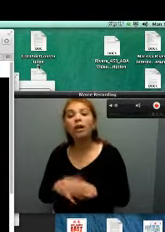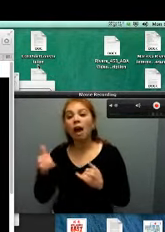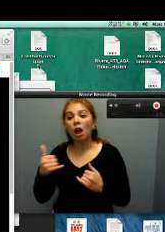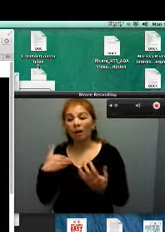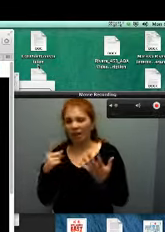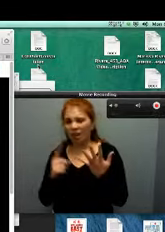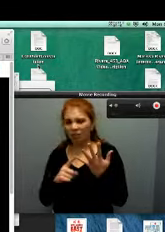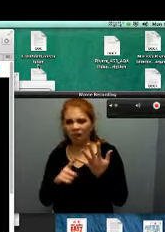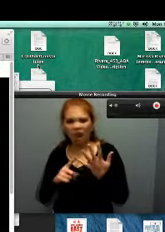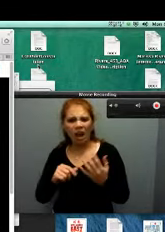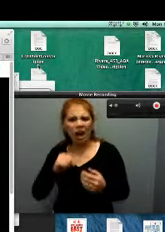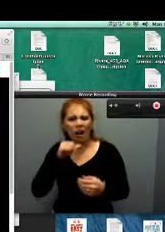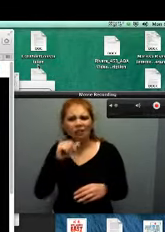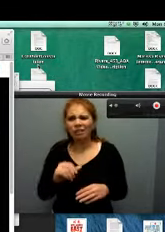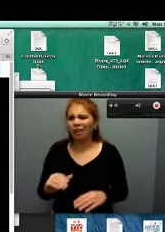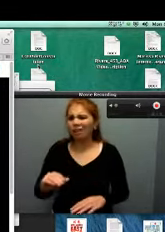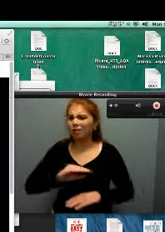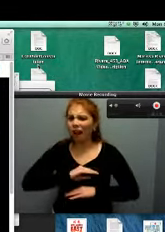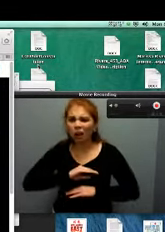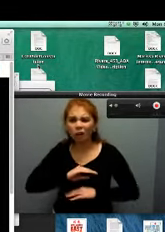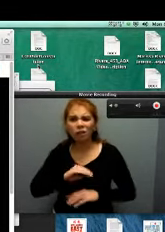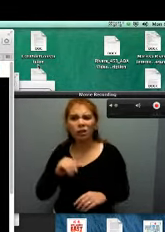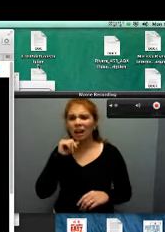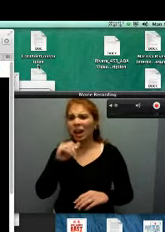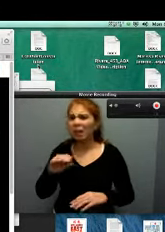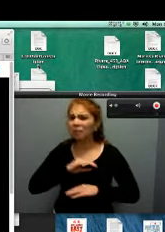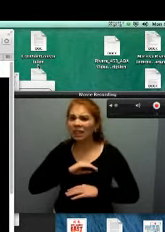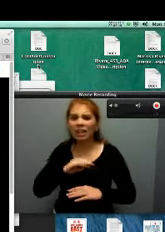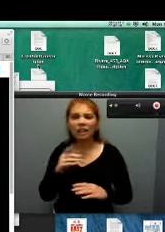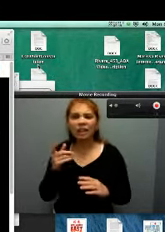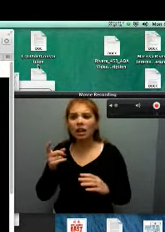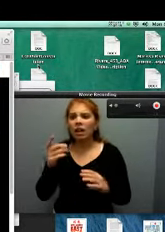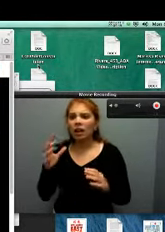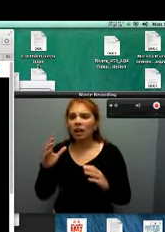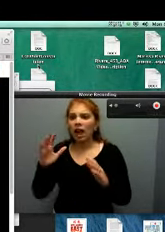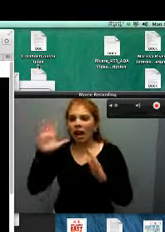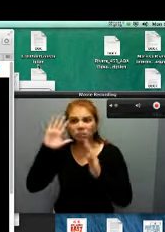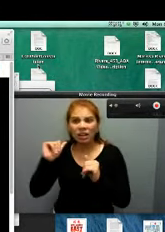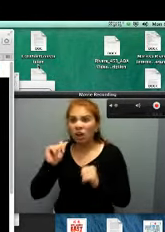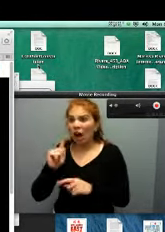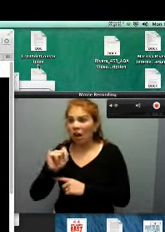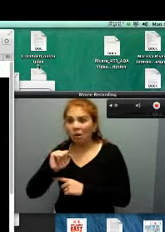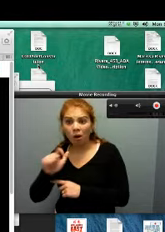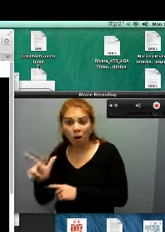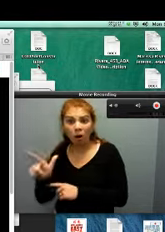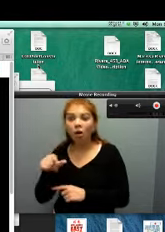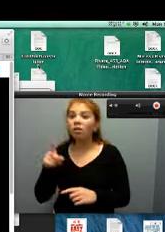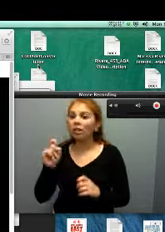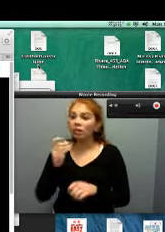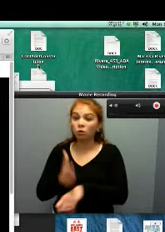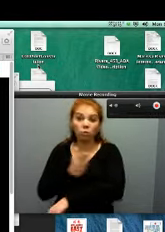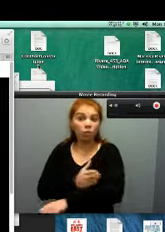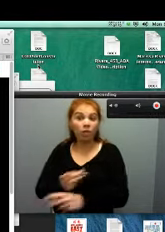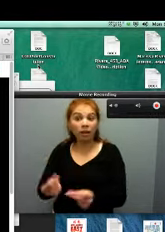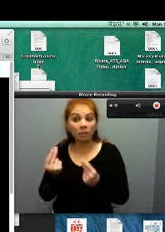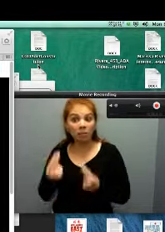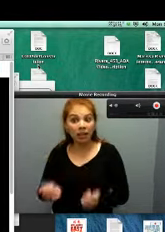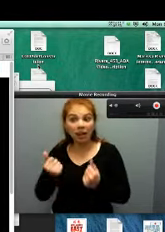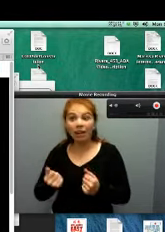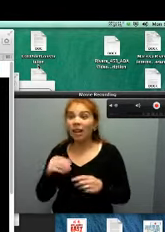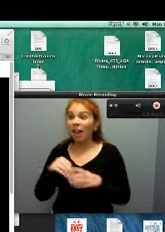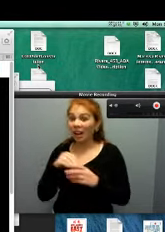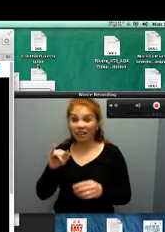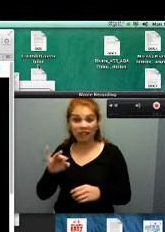unsatisfactory. They're not meeting expectations at all. They have to improve immediately. And if they